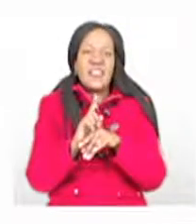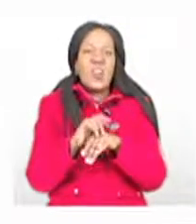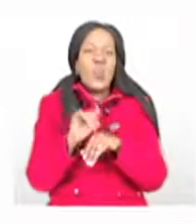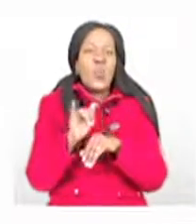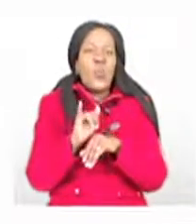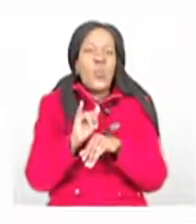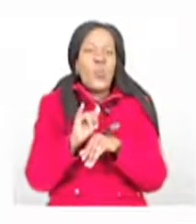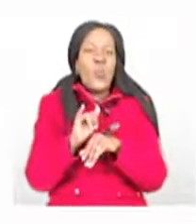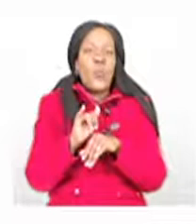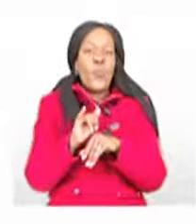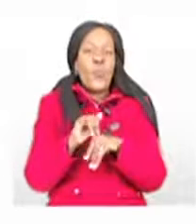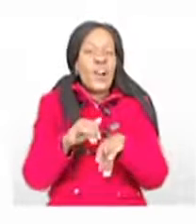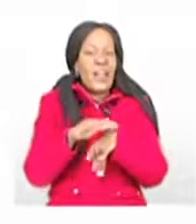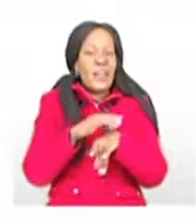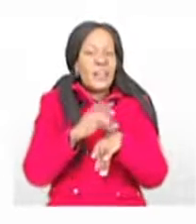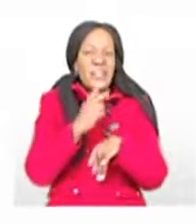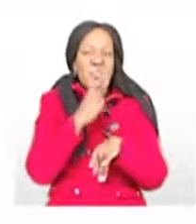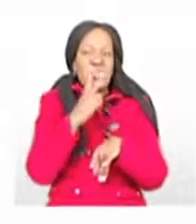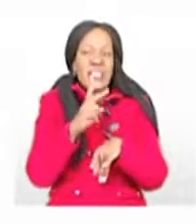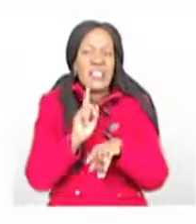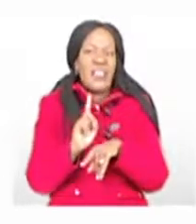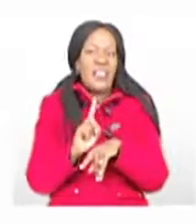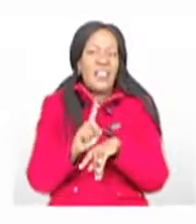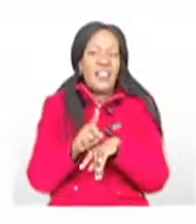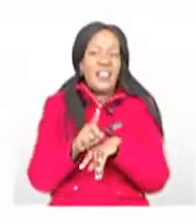2 animals can you see?